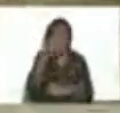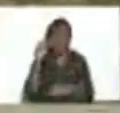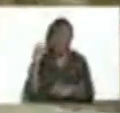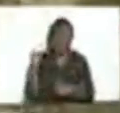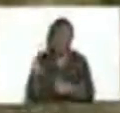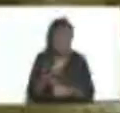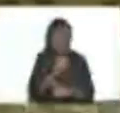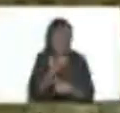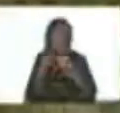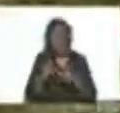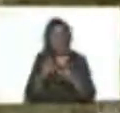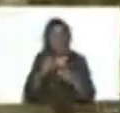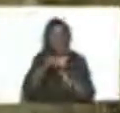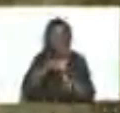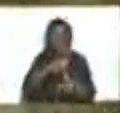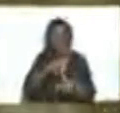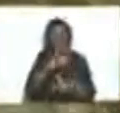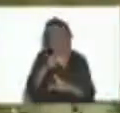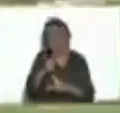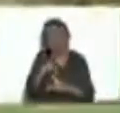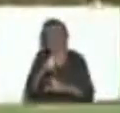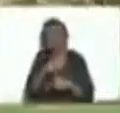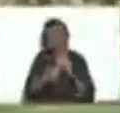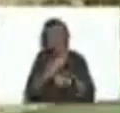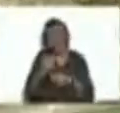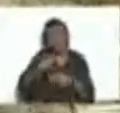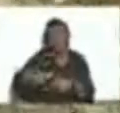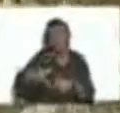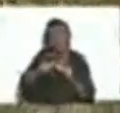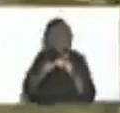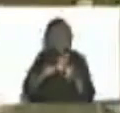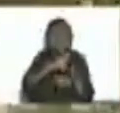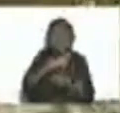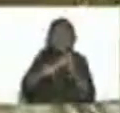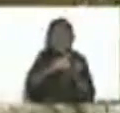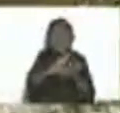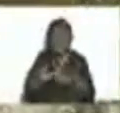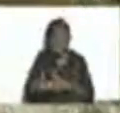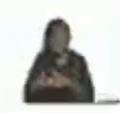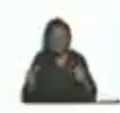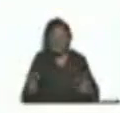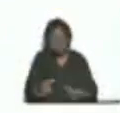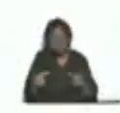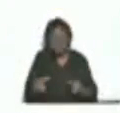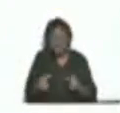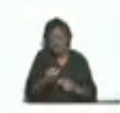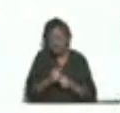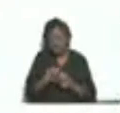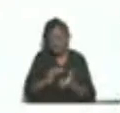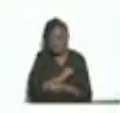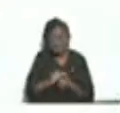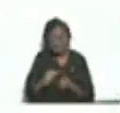Hurricane Dorian, and 4 years later, it is still among the communities reeling from this devastation. The Disaster Reconstruction